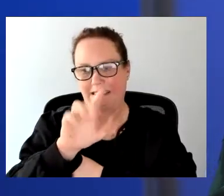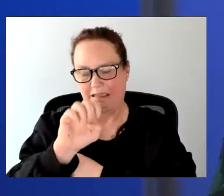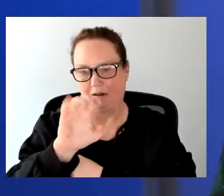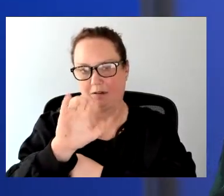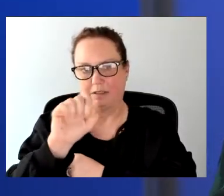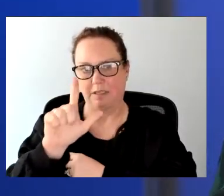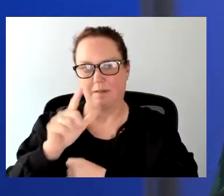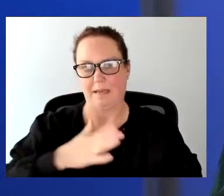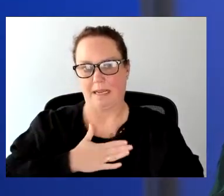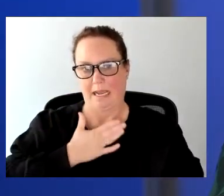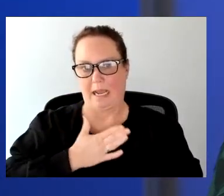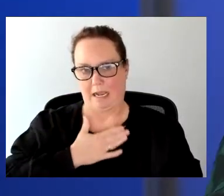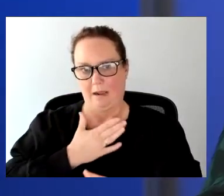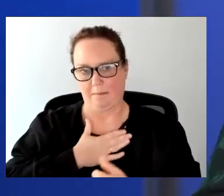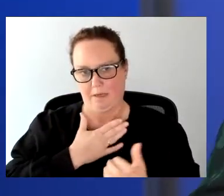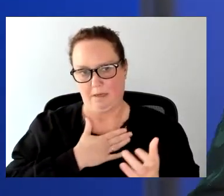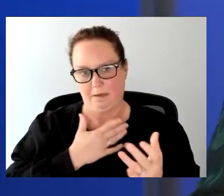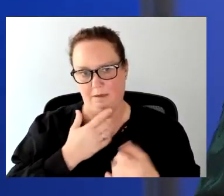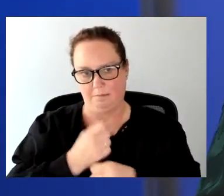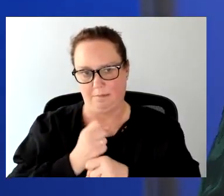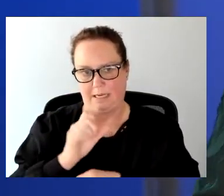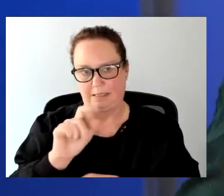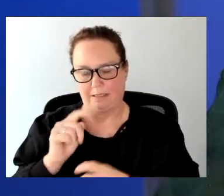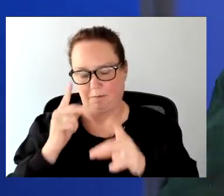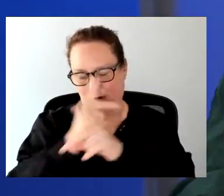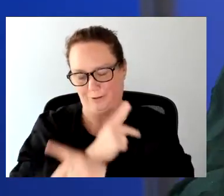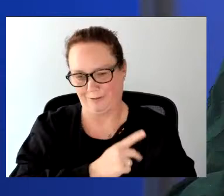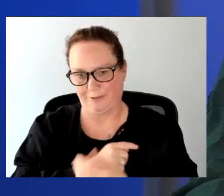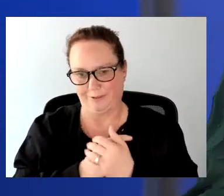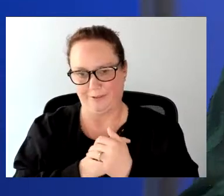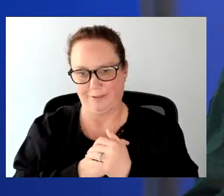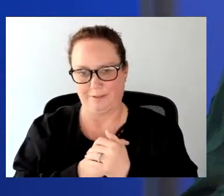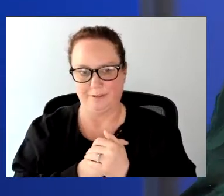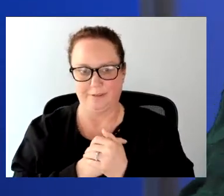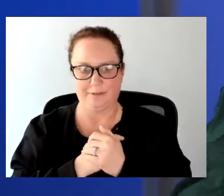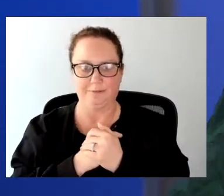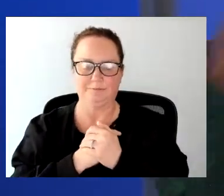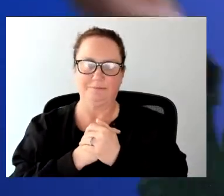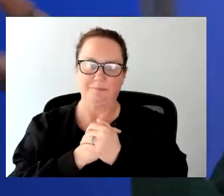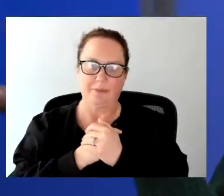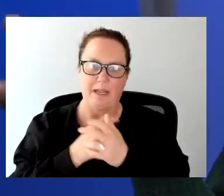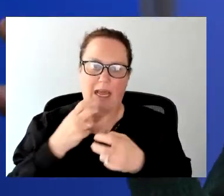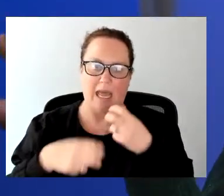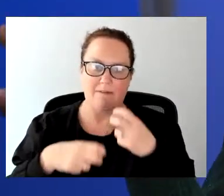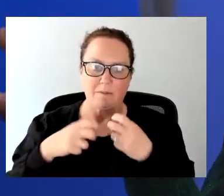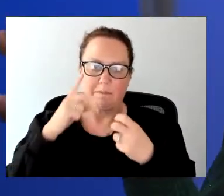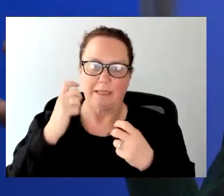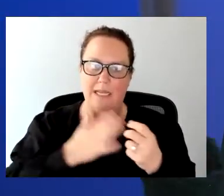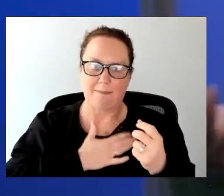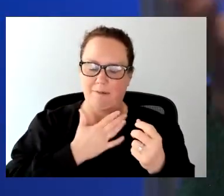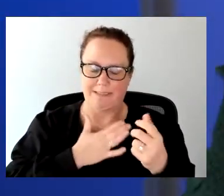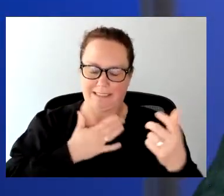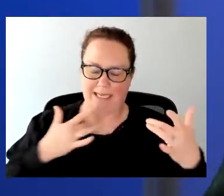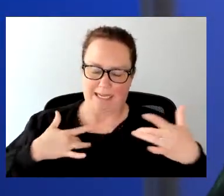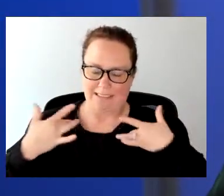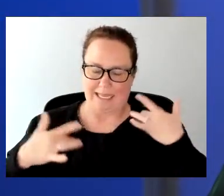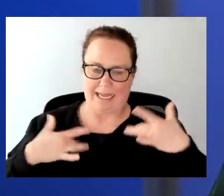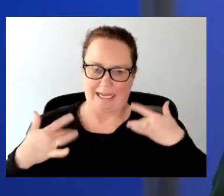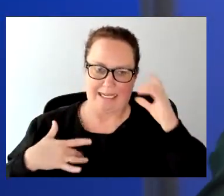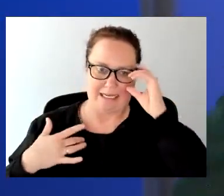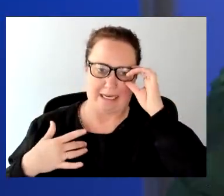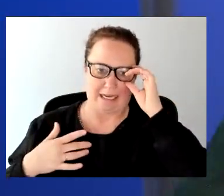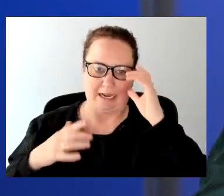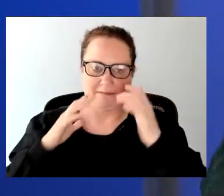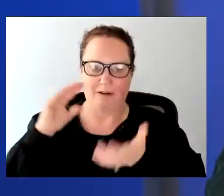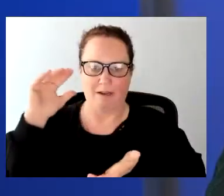happy triggers it. And I have a problem there because I'm always too excited, so I have to be like, calm down, Linda,